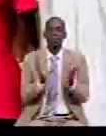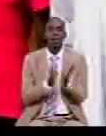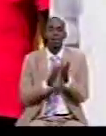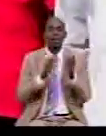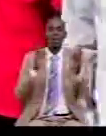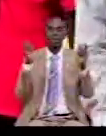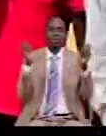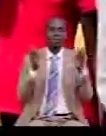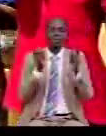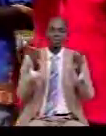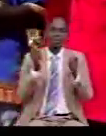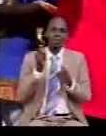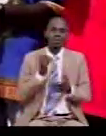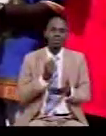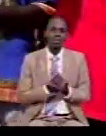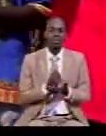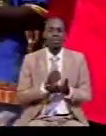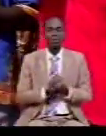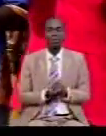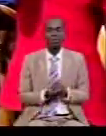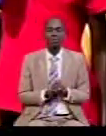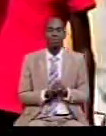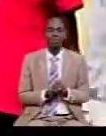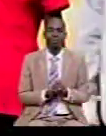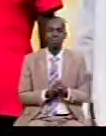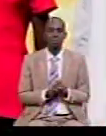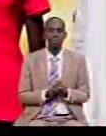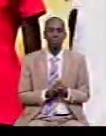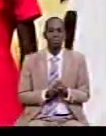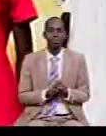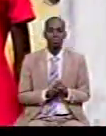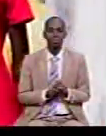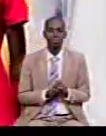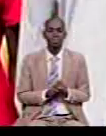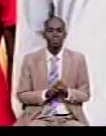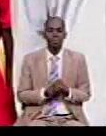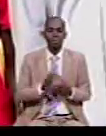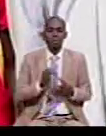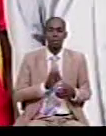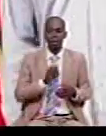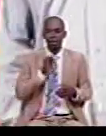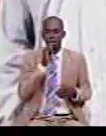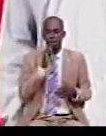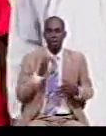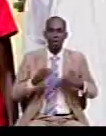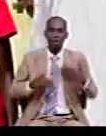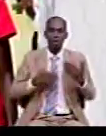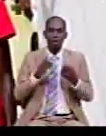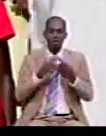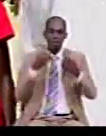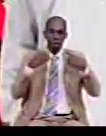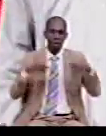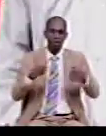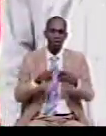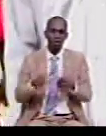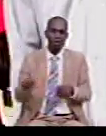I am glad to announce to you that the convener of